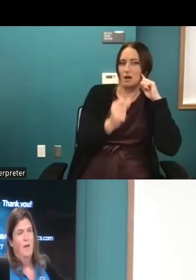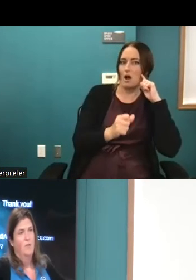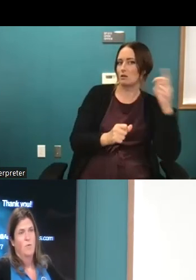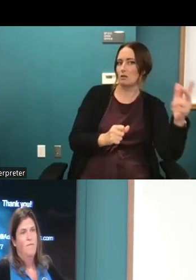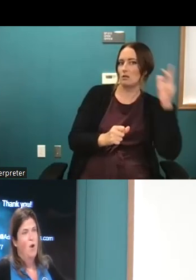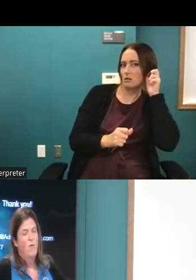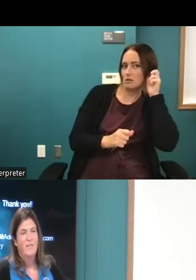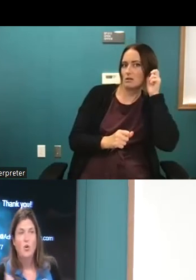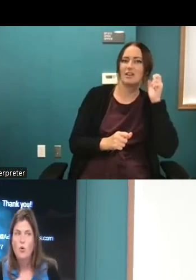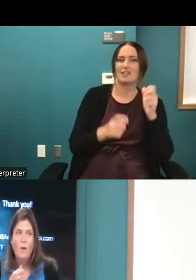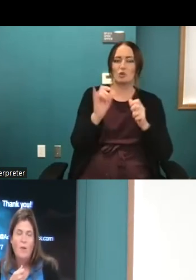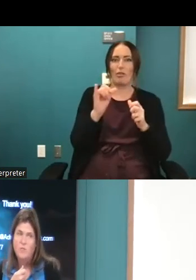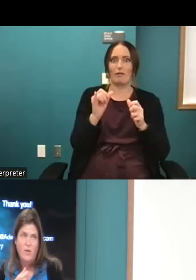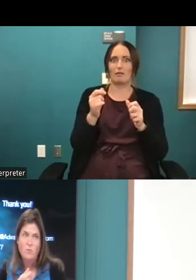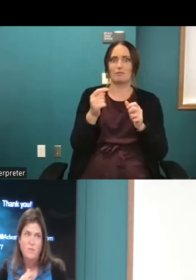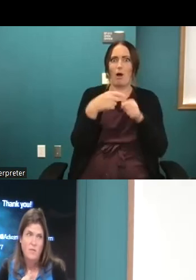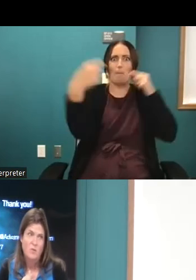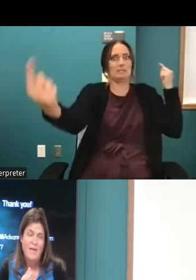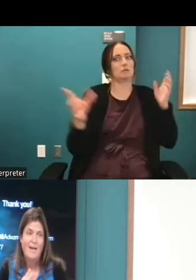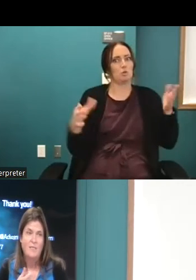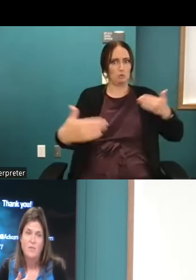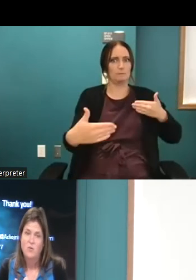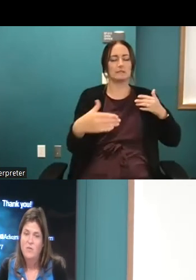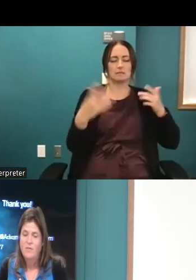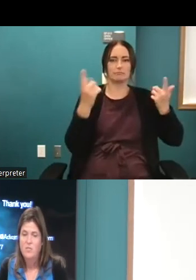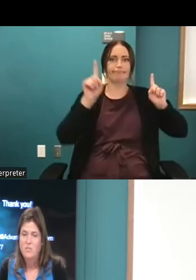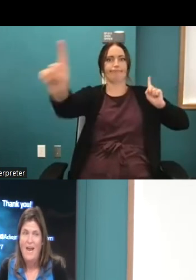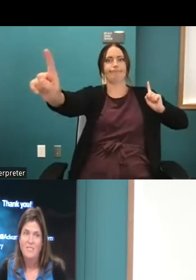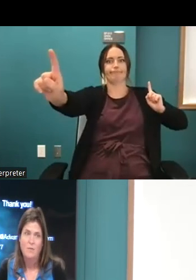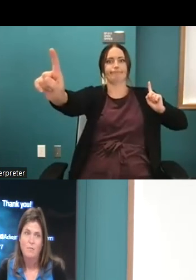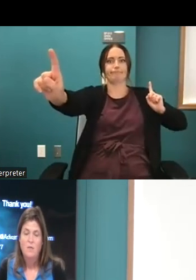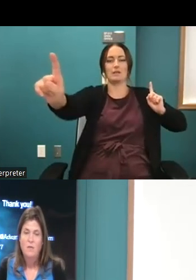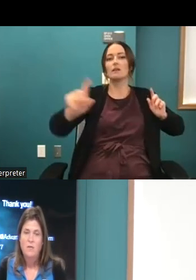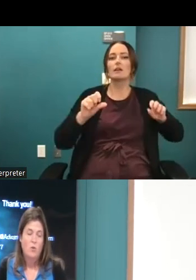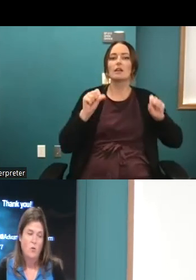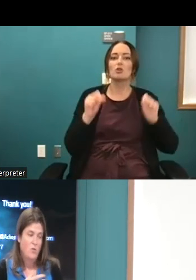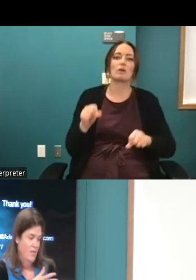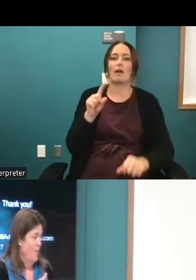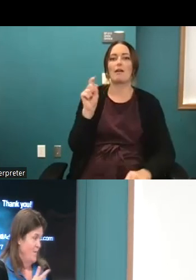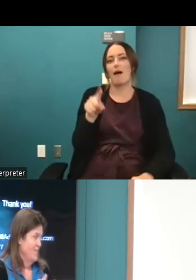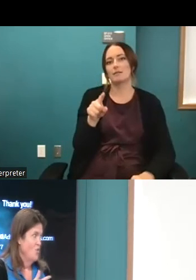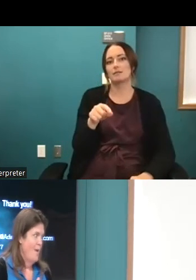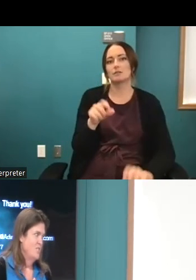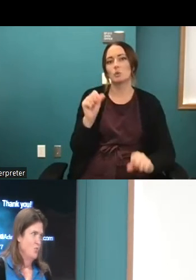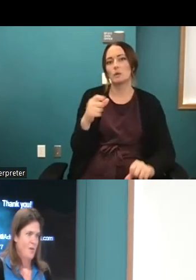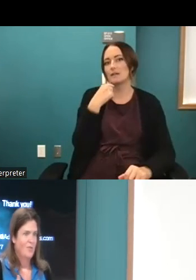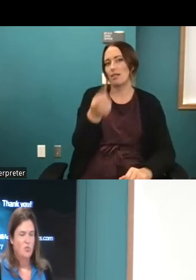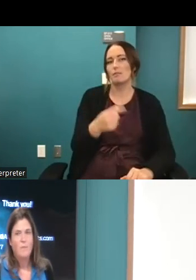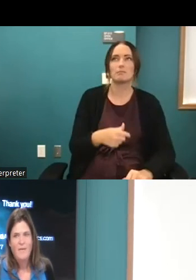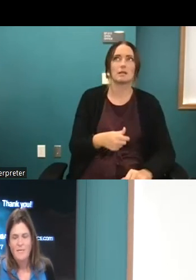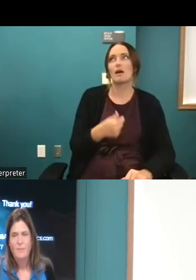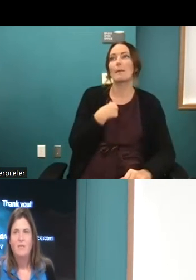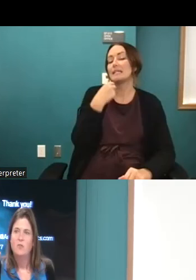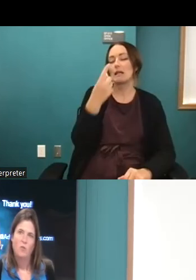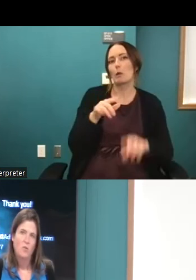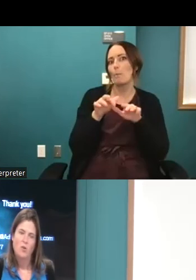to the back of the room, far away, turn around so they don't see you and ask, you know, you could even just ask them, or you could tell them, I'm going to tell you a magic word. I want you to